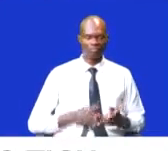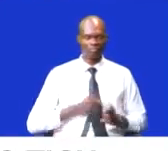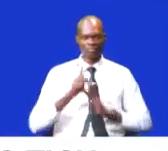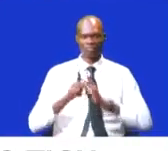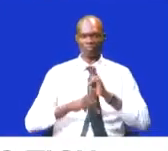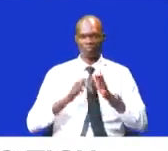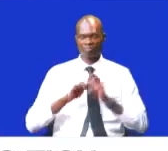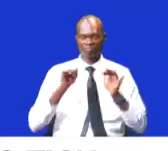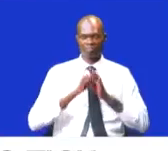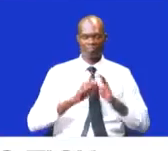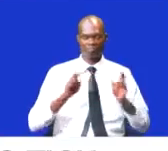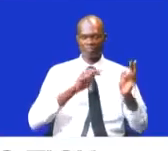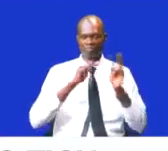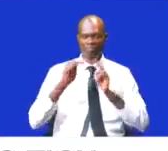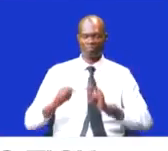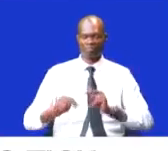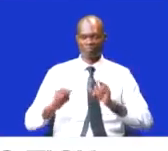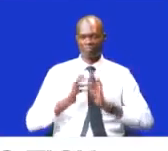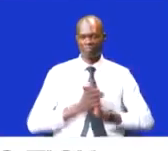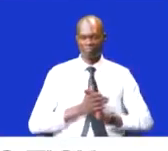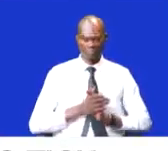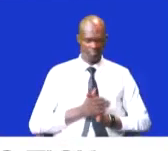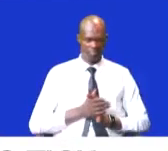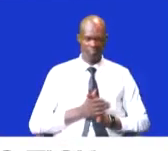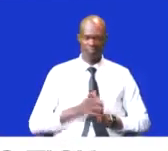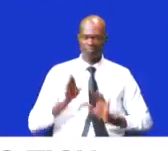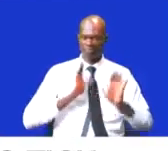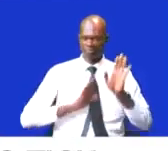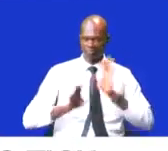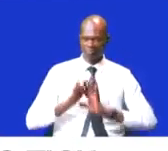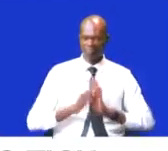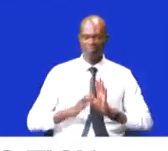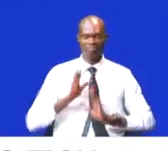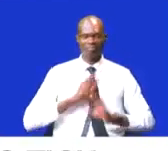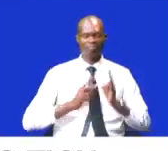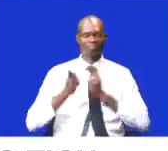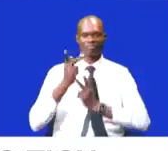processed in the normal manner, vetted